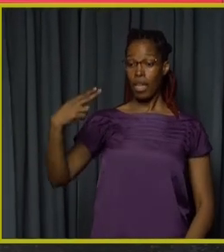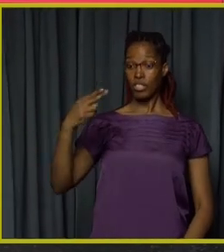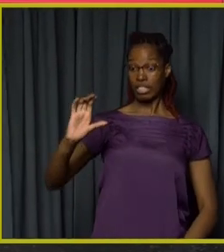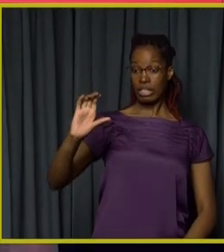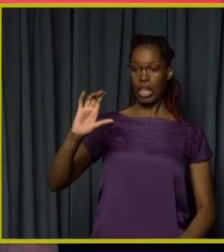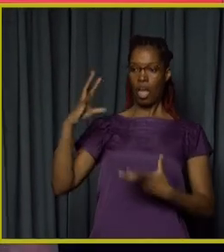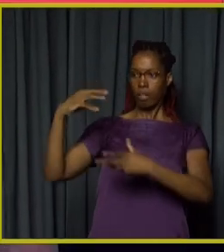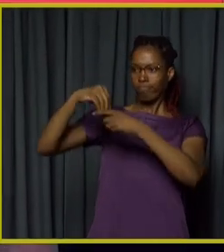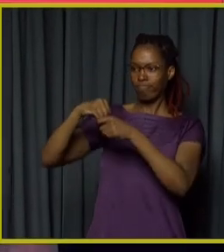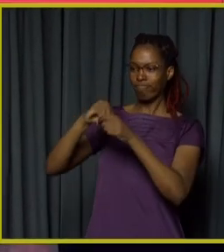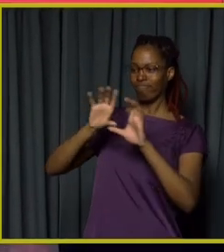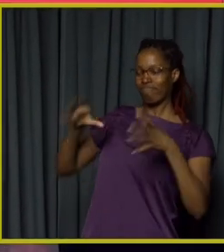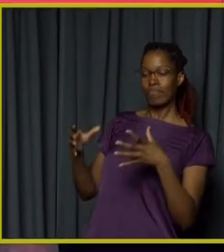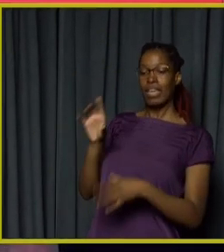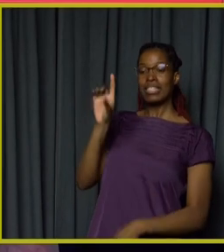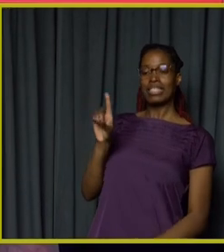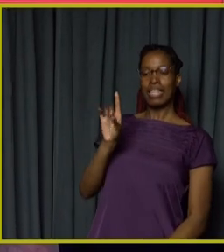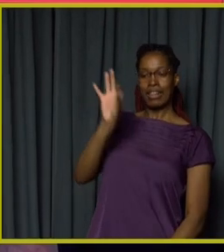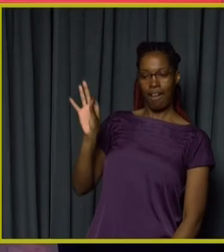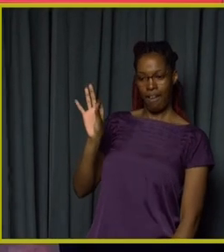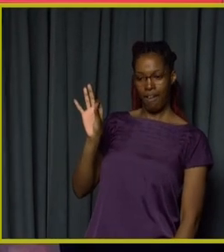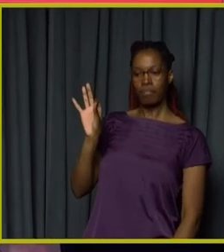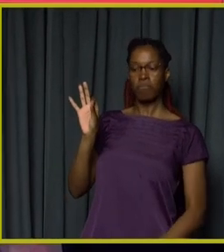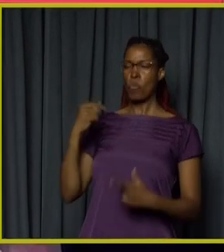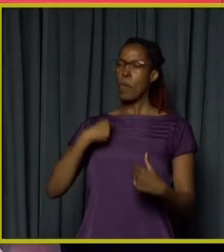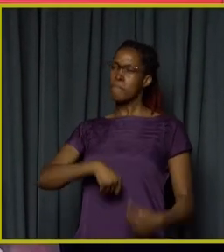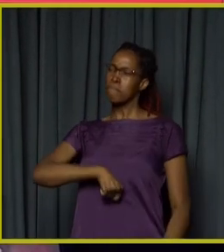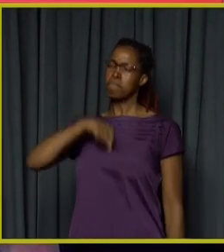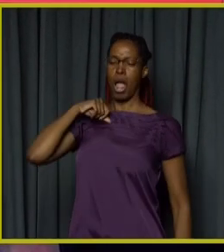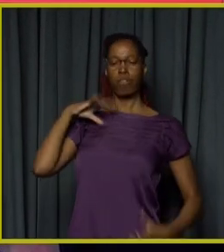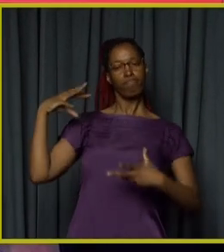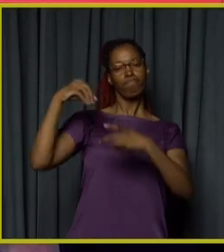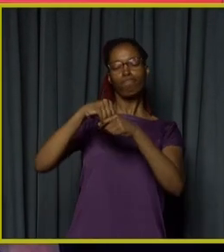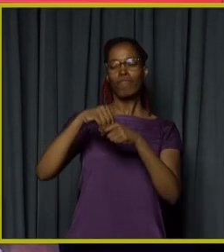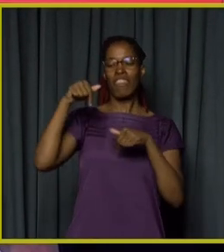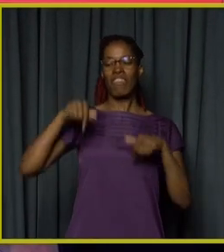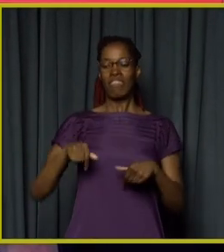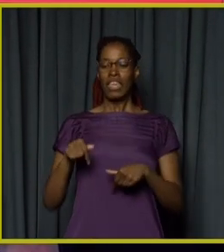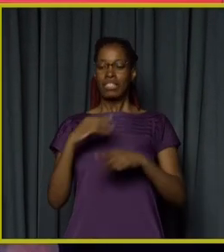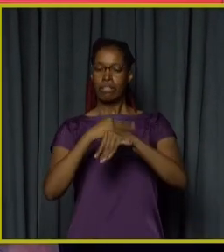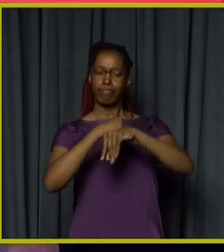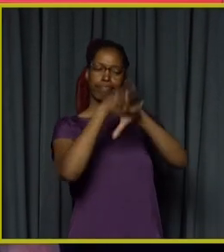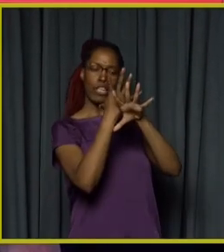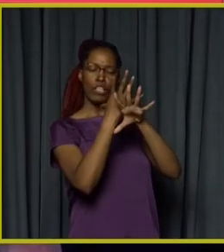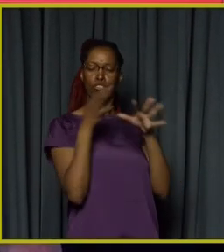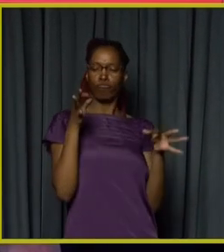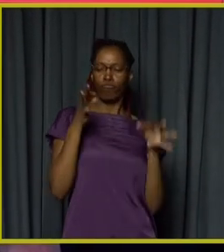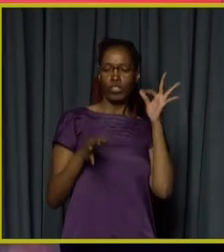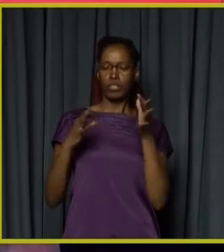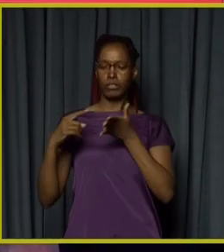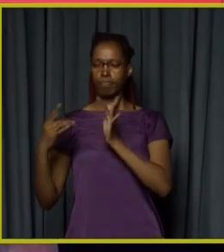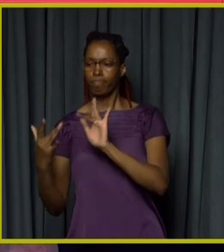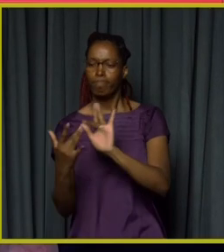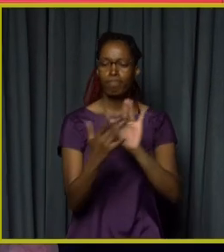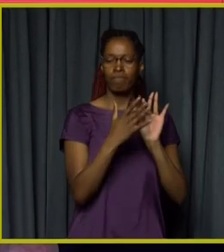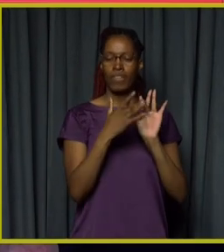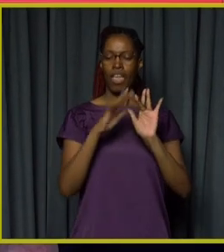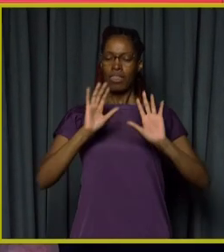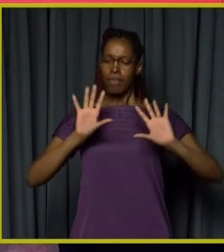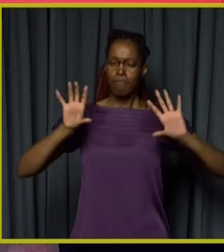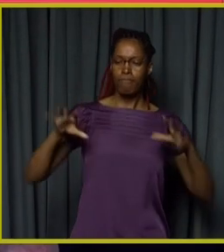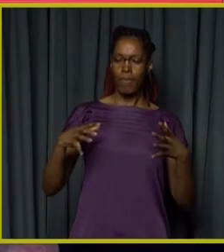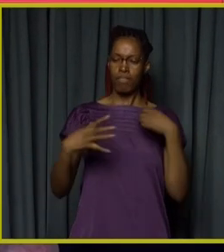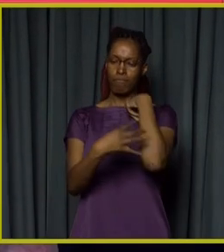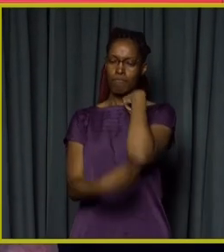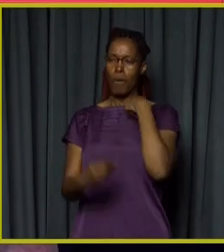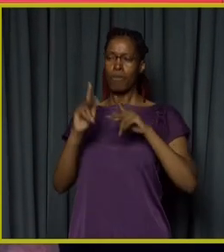affectionately referred to as the Divine Nine. They are proud today to be a part of this digital justice gathering, the Mass Poor People's